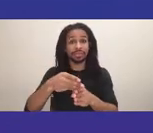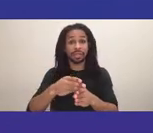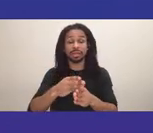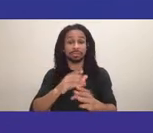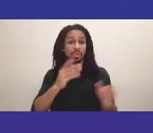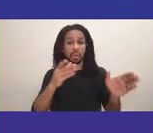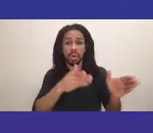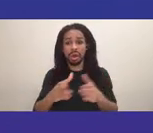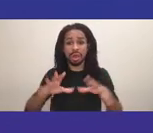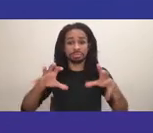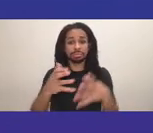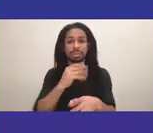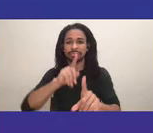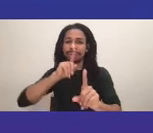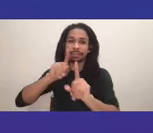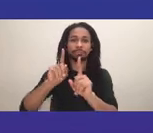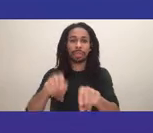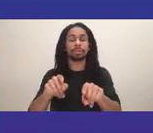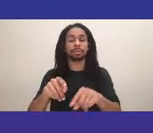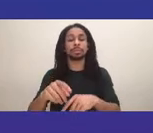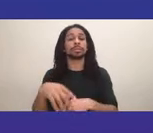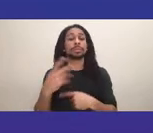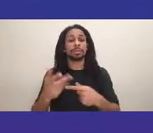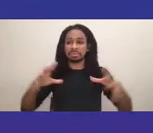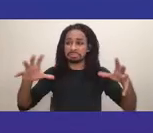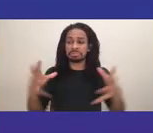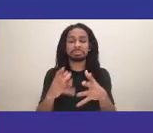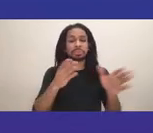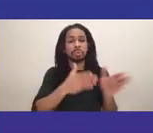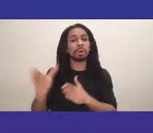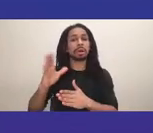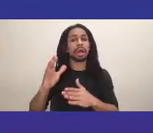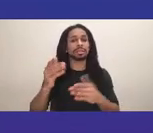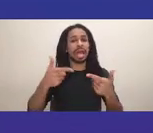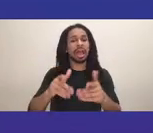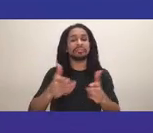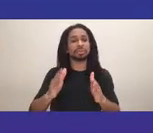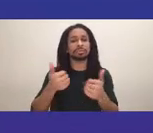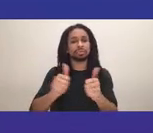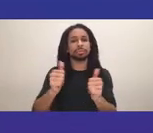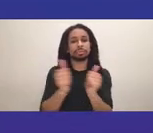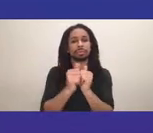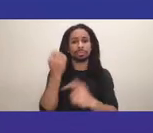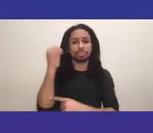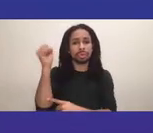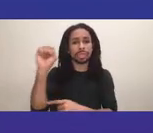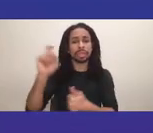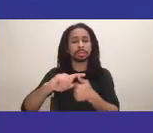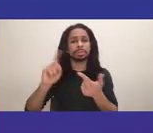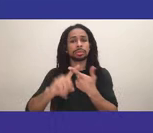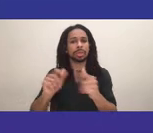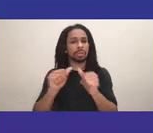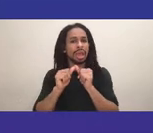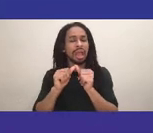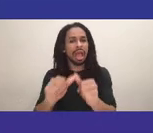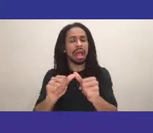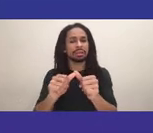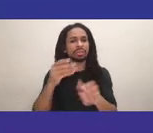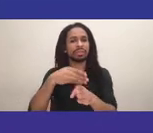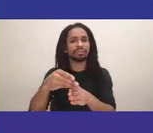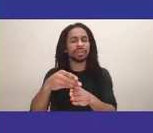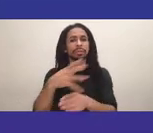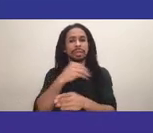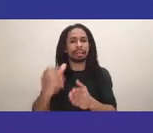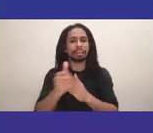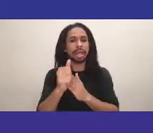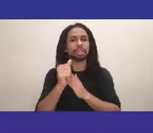workers participated in community organizing efforts and protests. They held the field and its leadership to